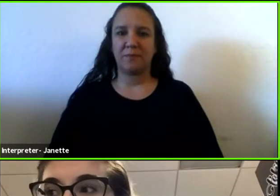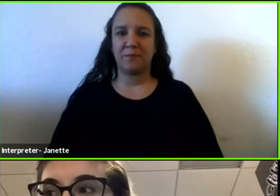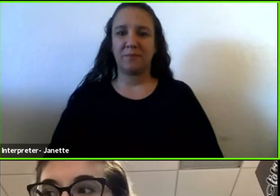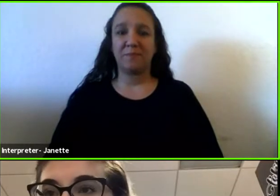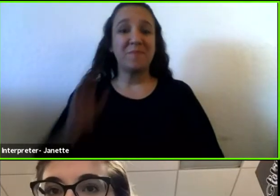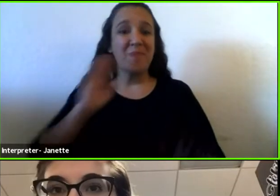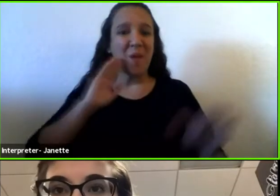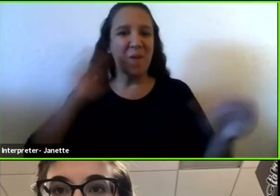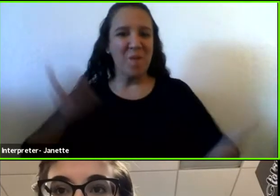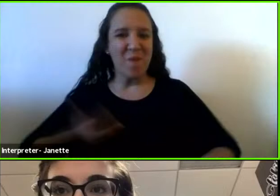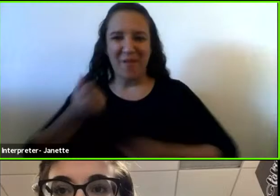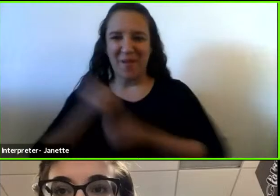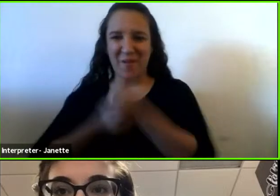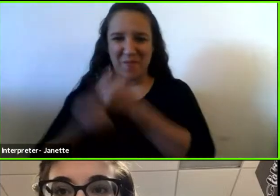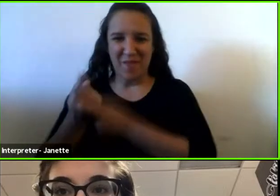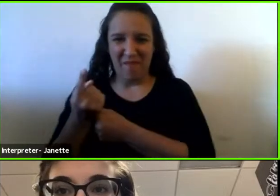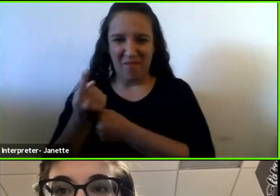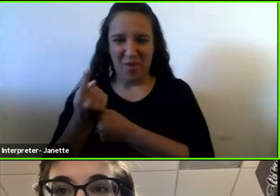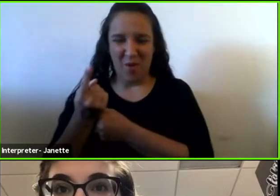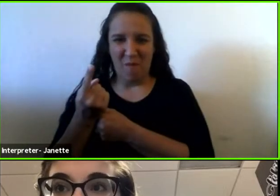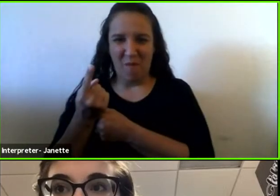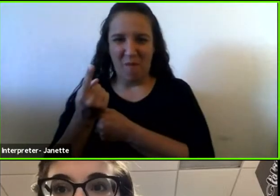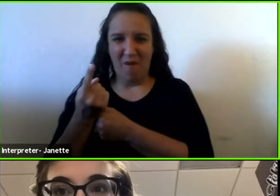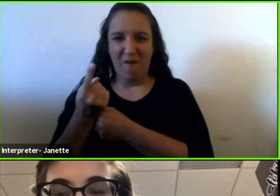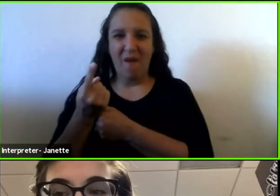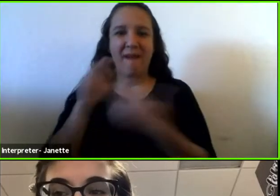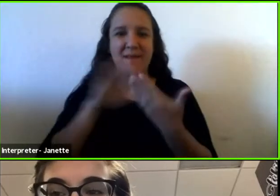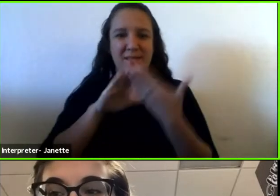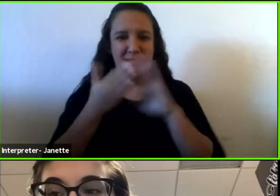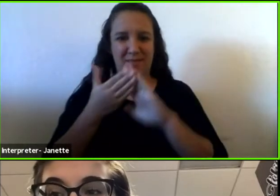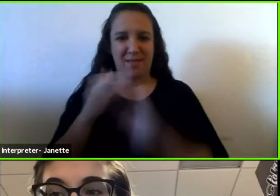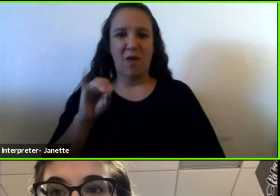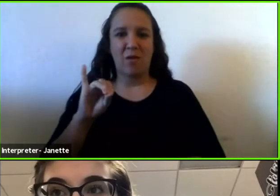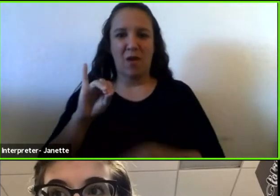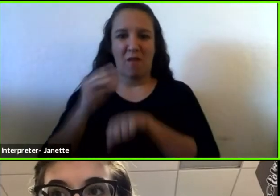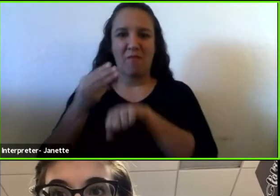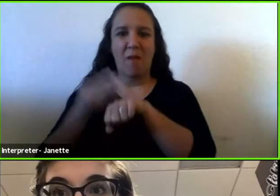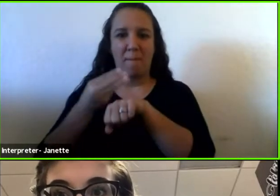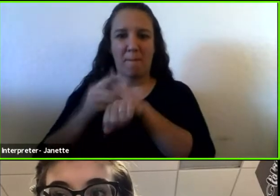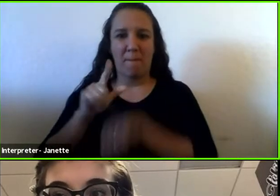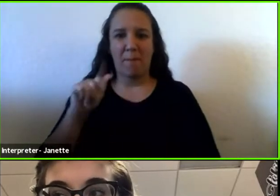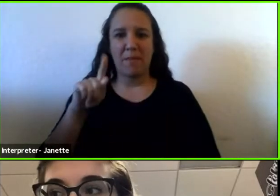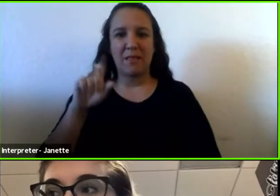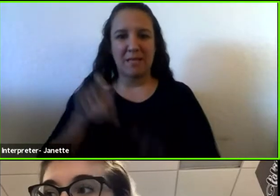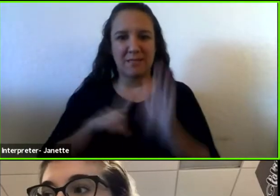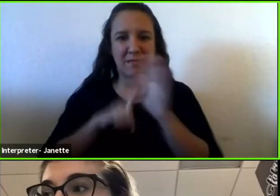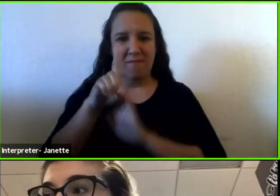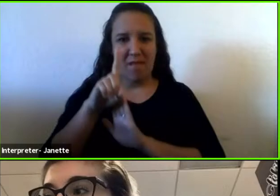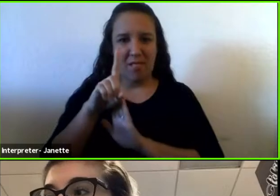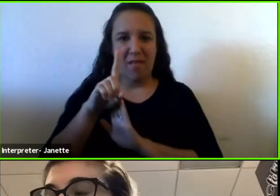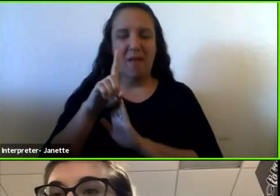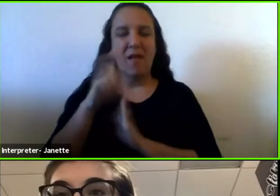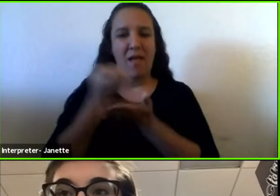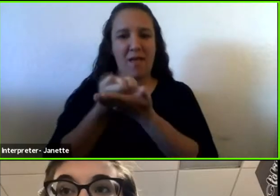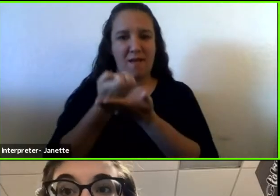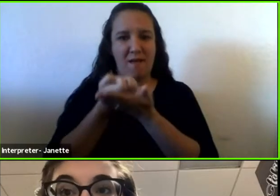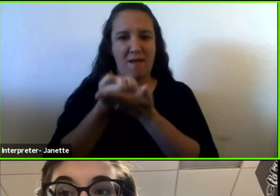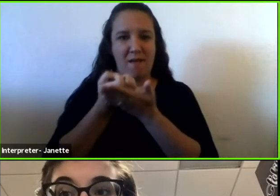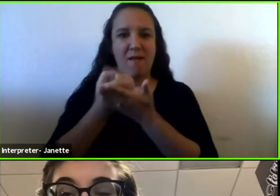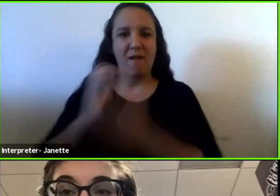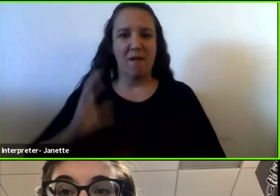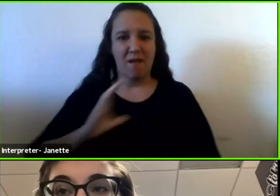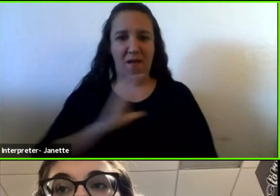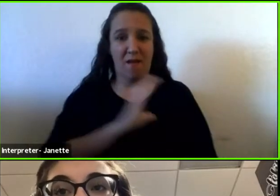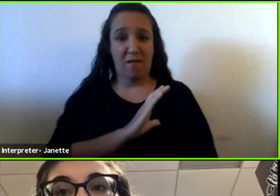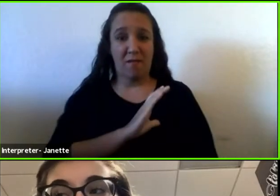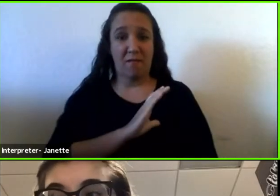Welcome everyone to the Town of Miami Lakes and its Economic Development Committee presents Bricks to